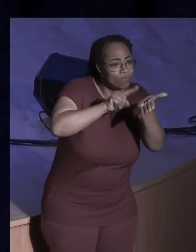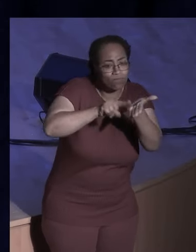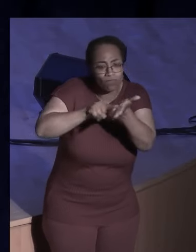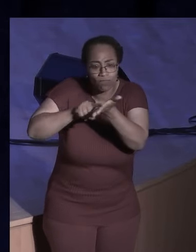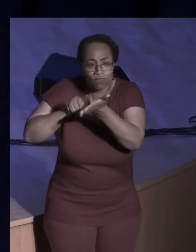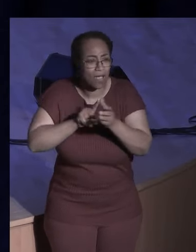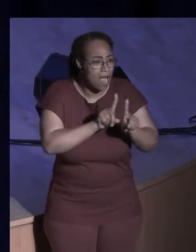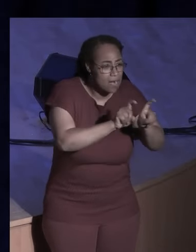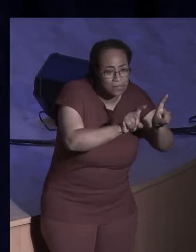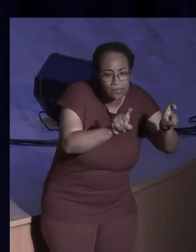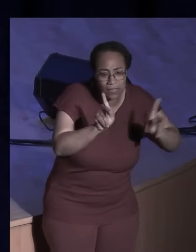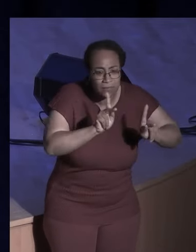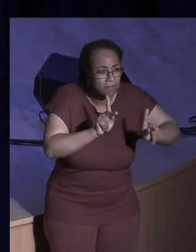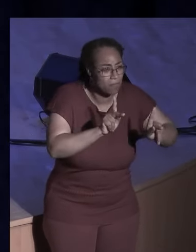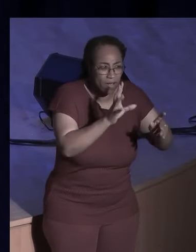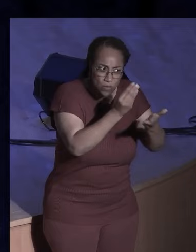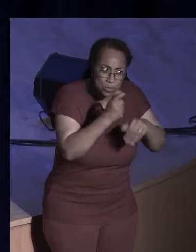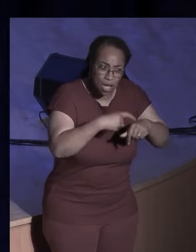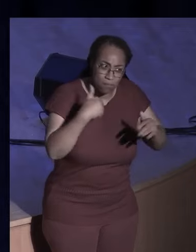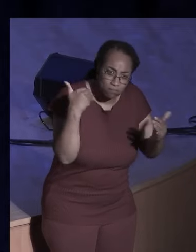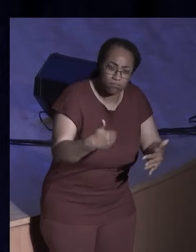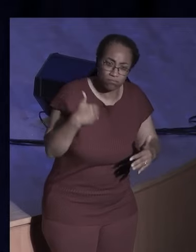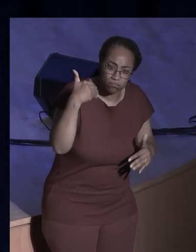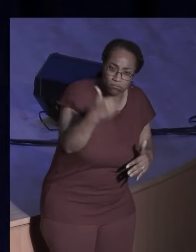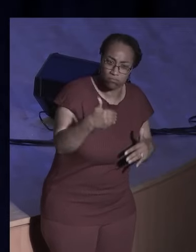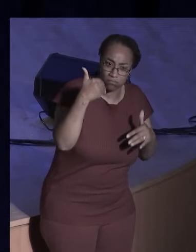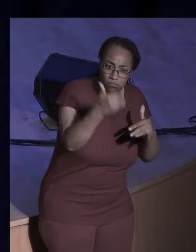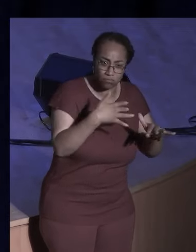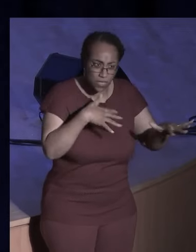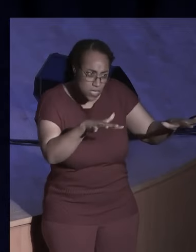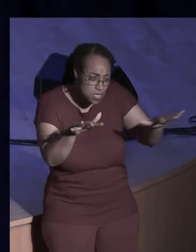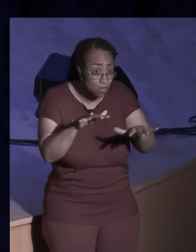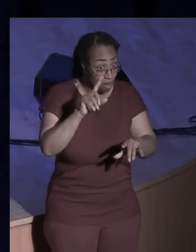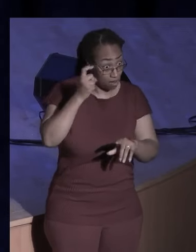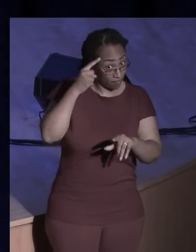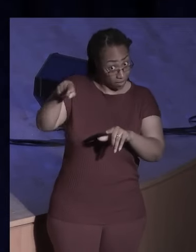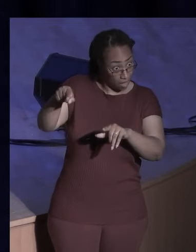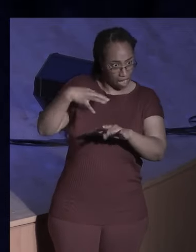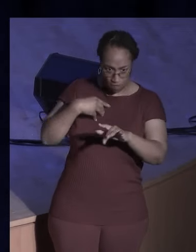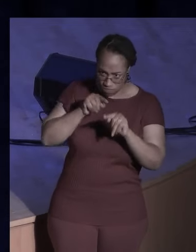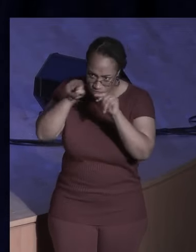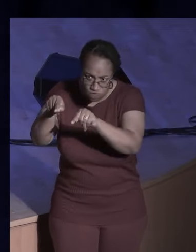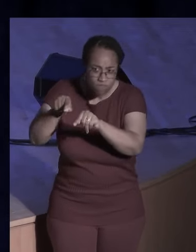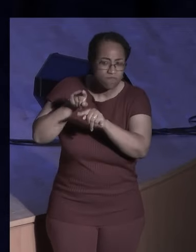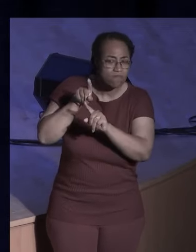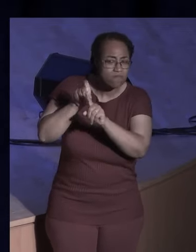government has researched the details of these schools, the children who attended, the impacts their assimilation